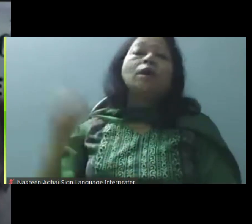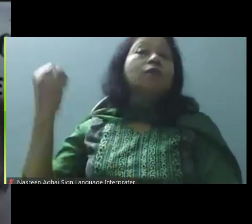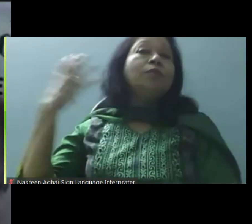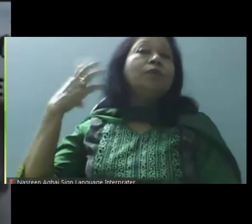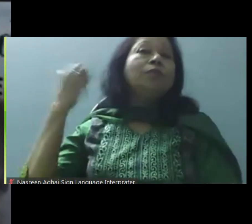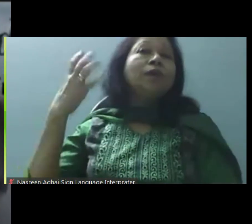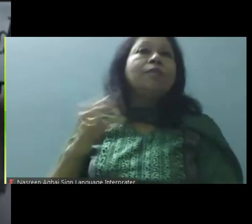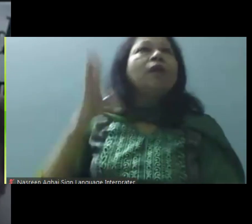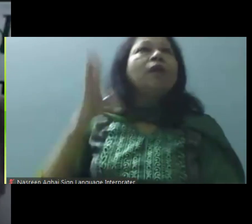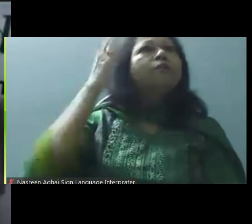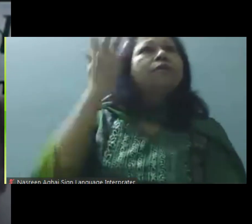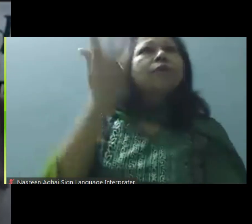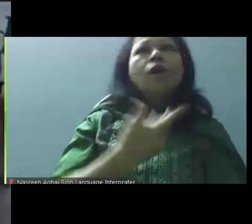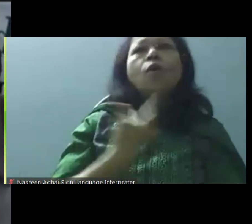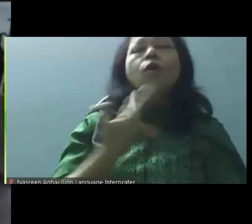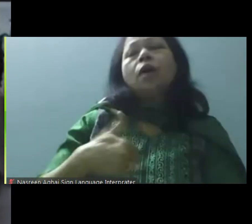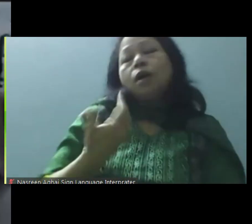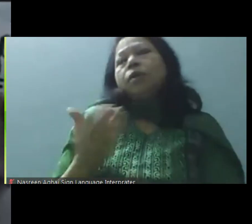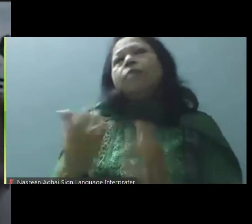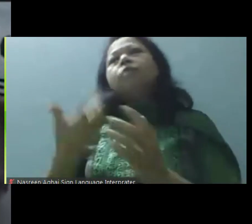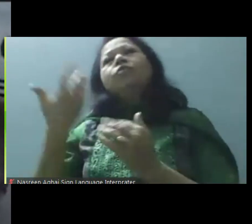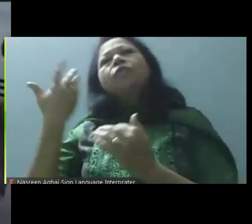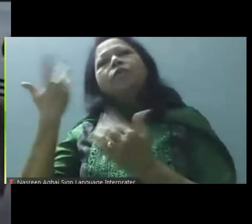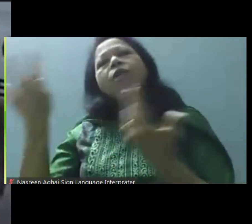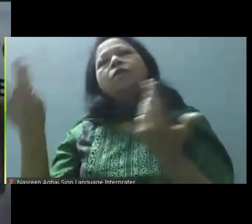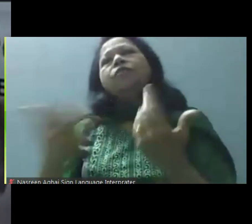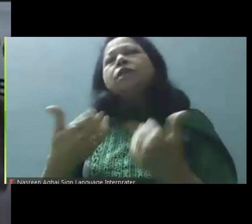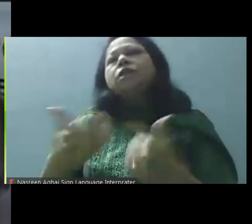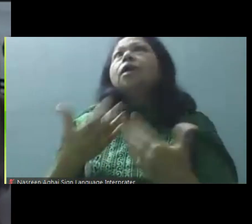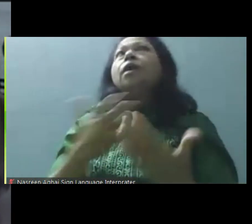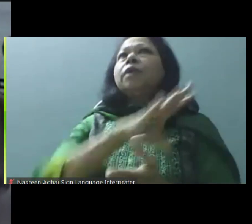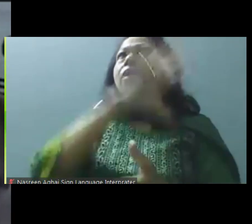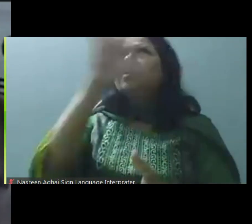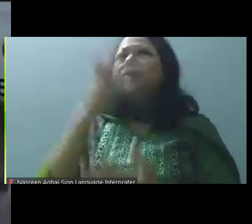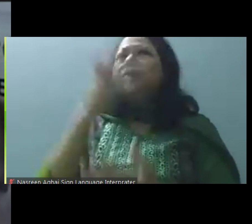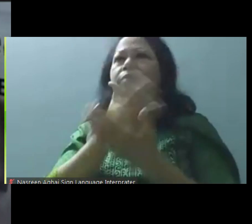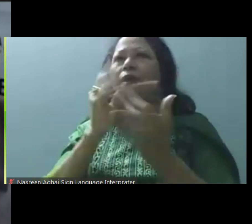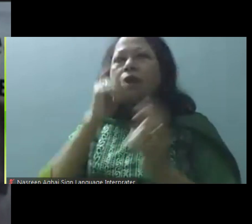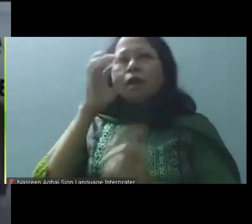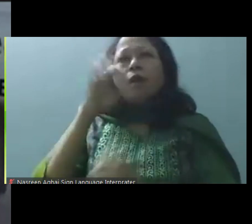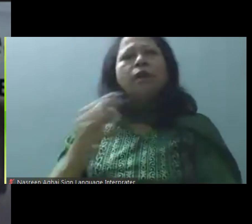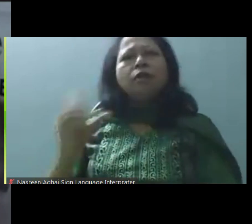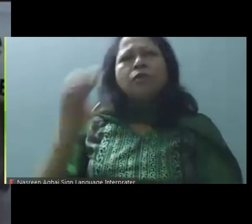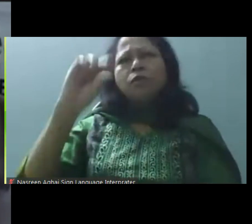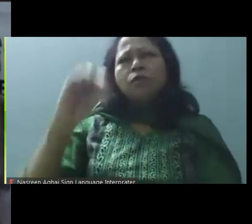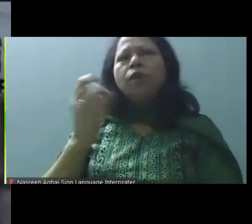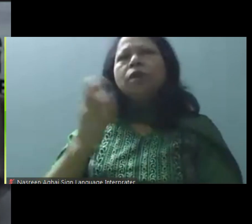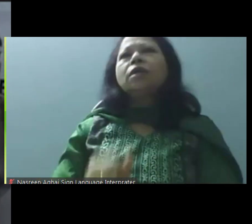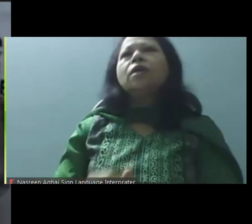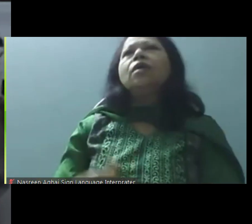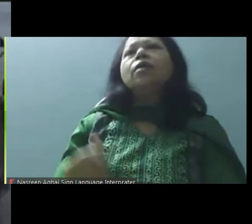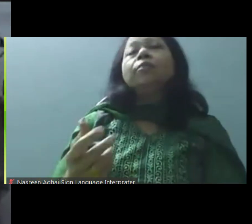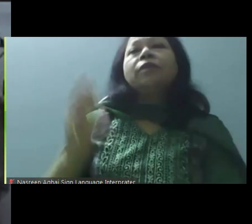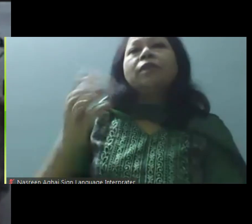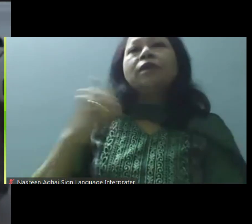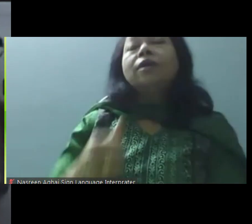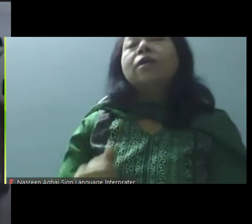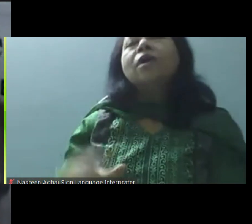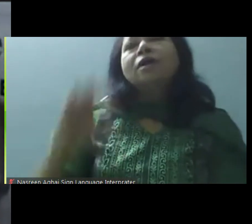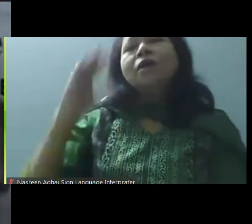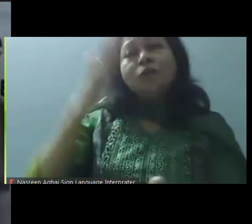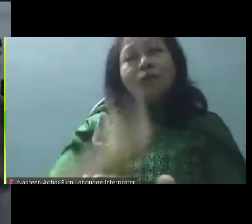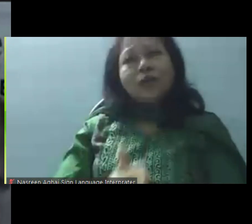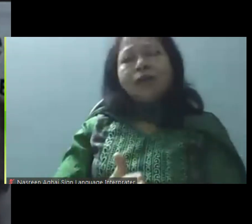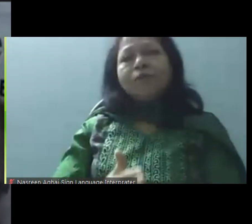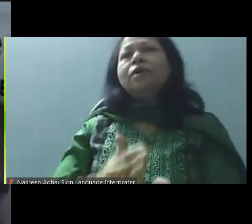been confined to their home and to their situation temporarily. But due to the limitations